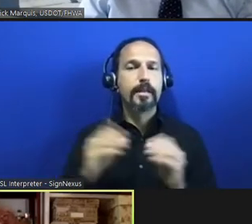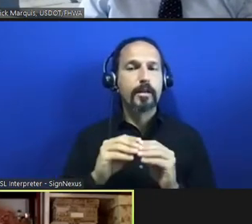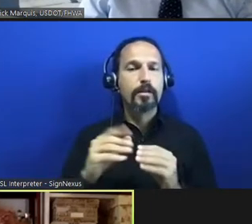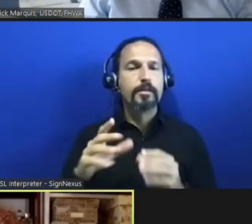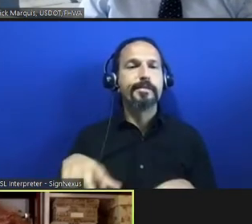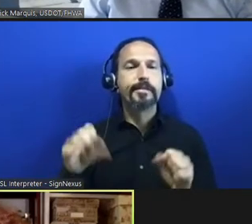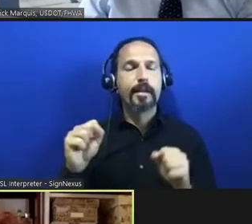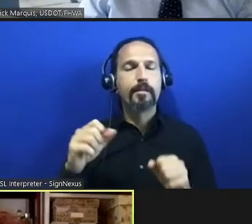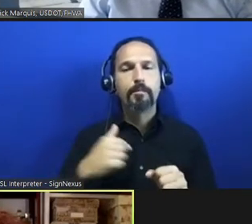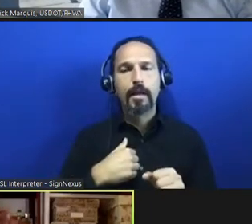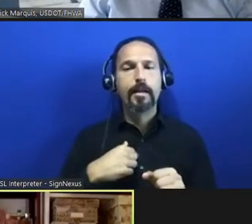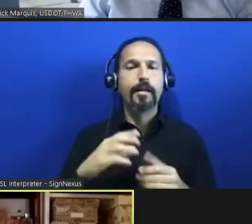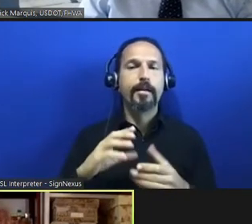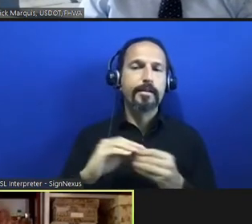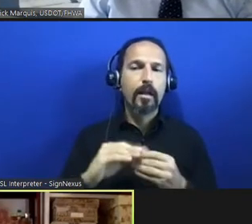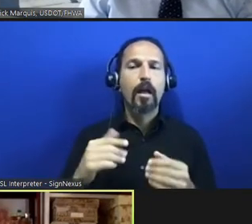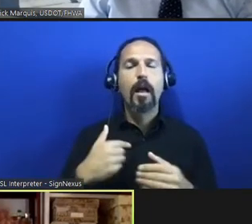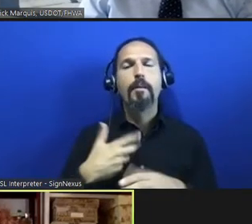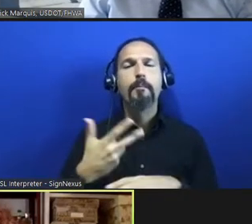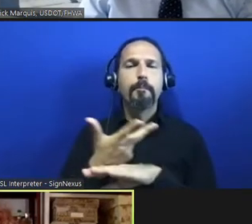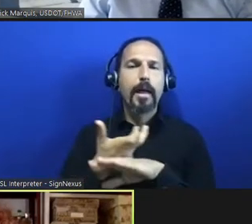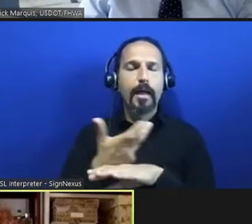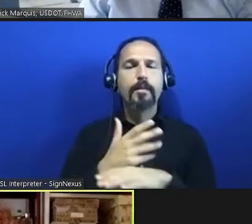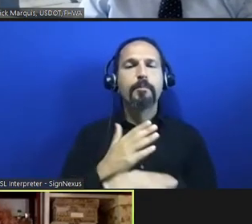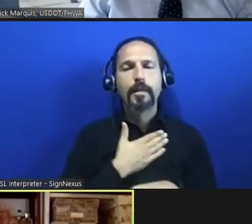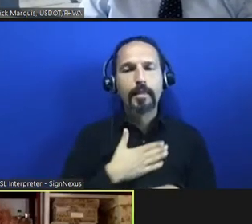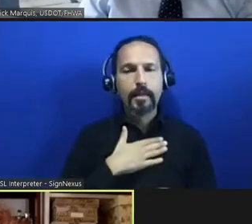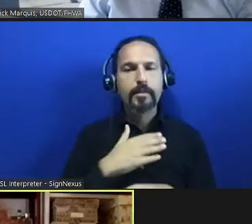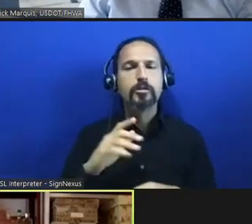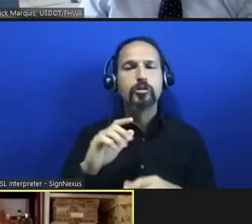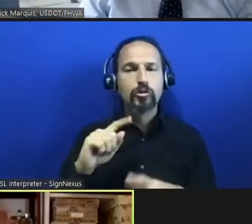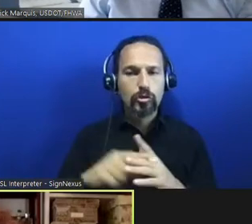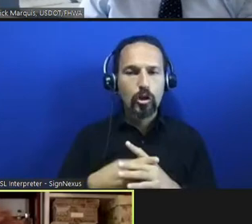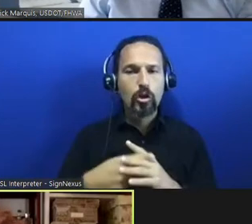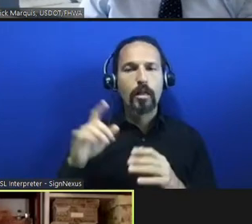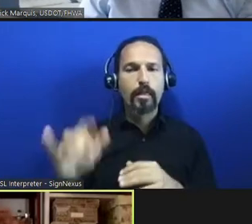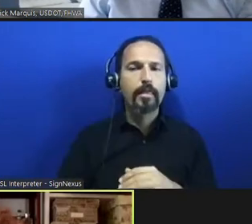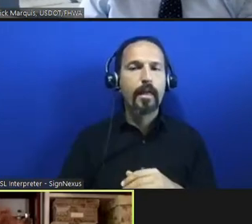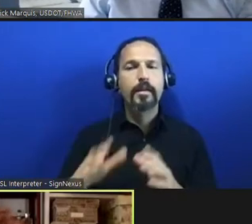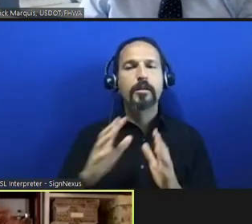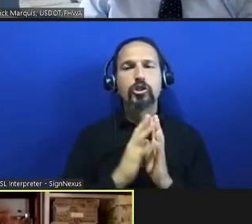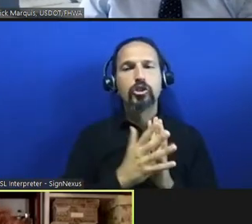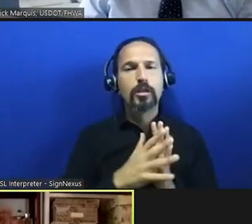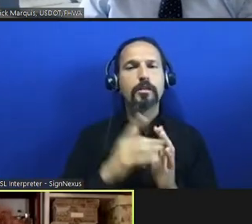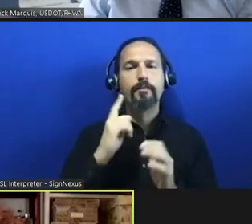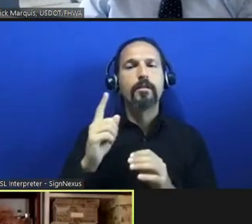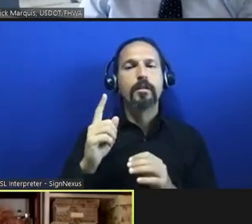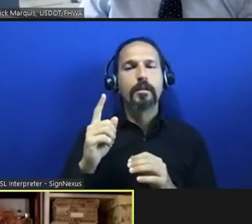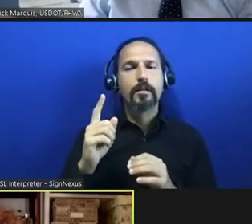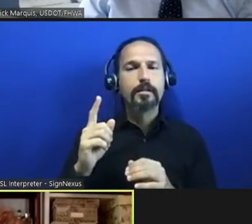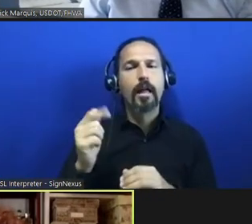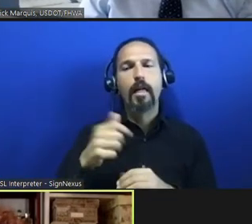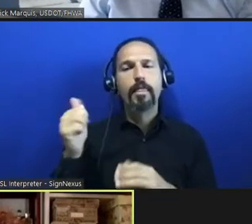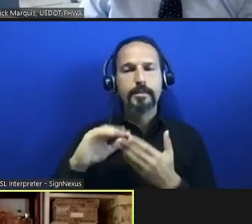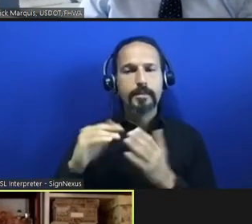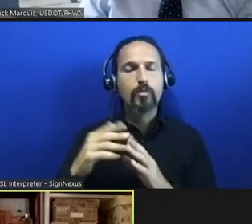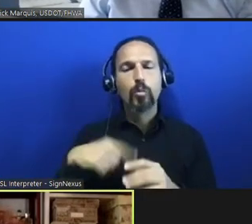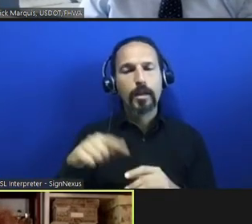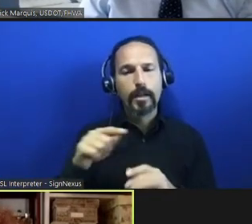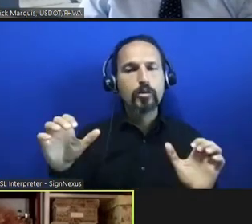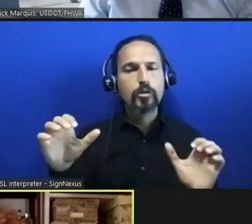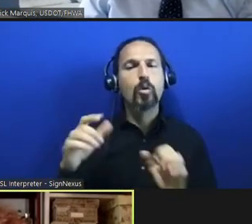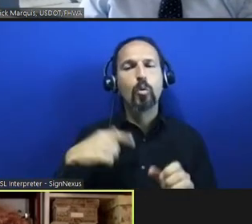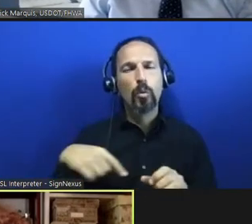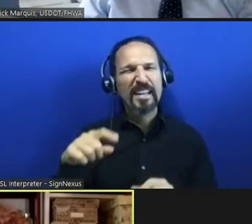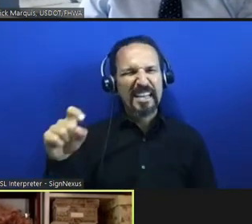today I'm begging you to Institute congestion pricing as soon as possible it's done in other cities New York can do it too and we